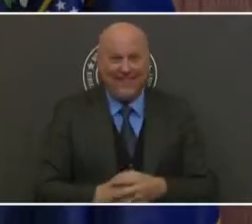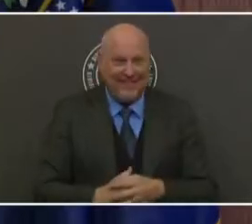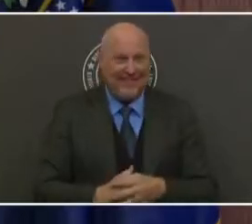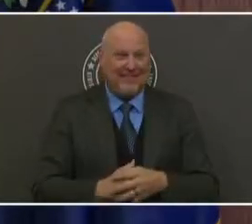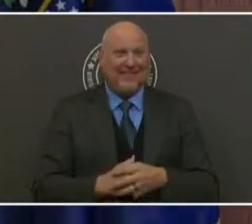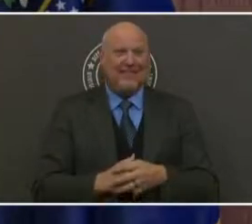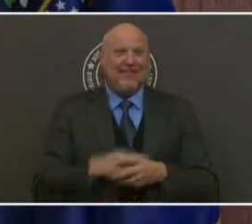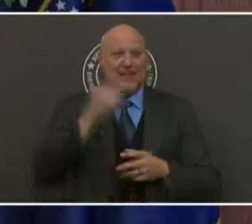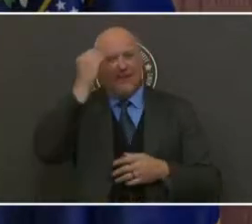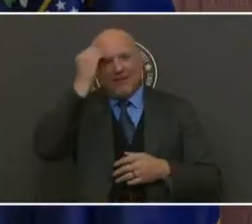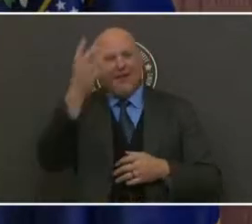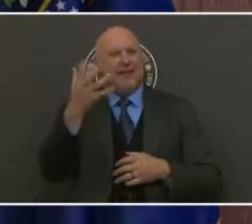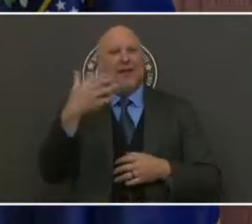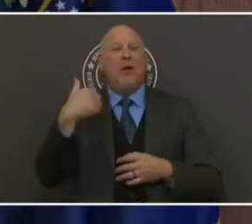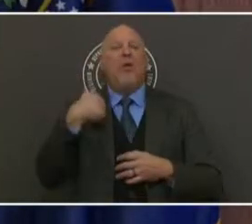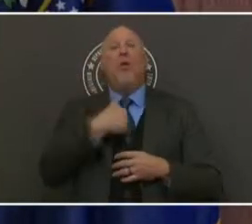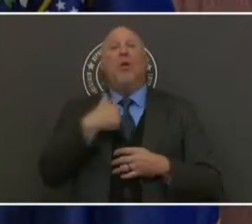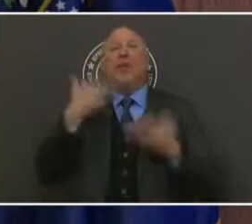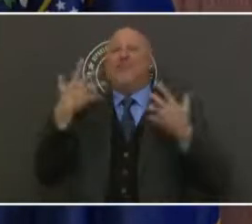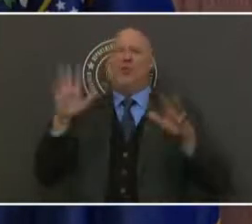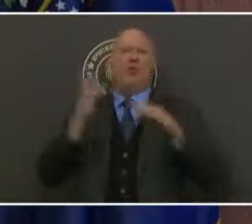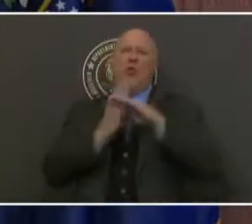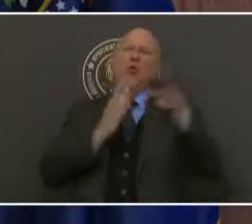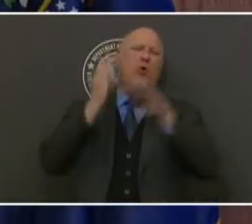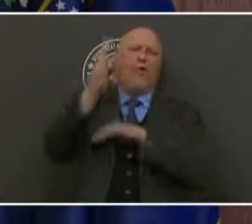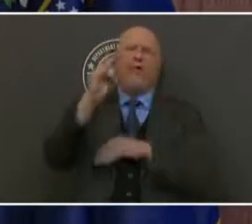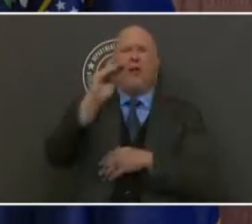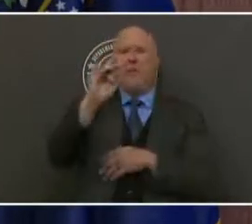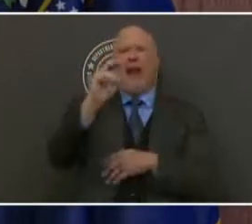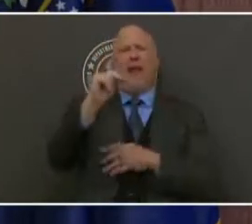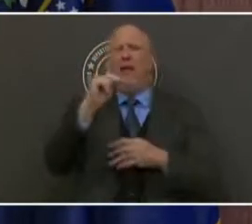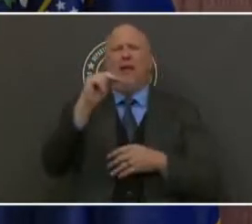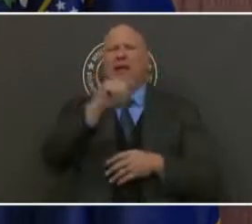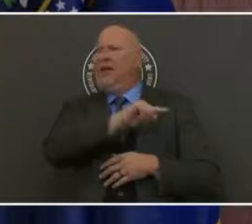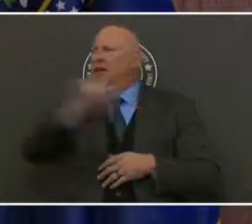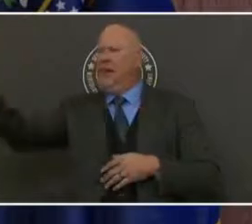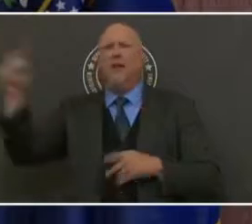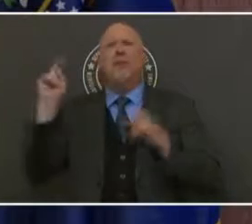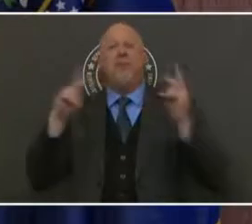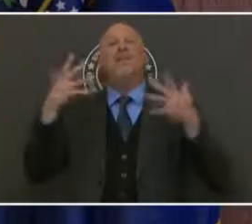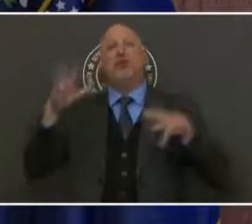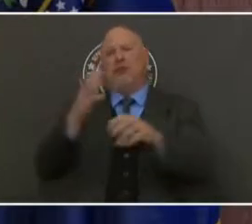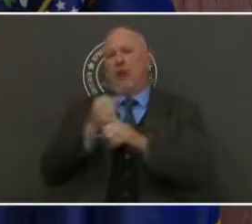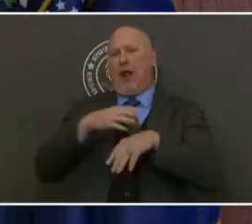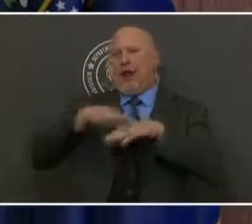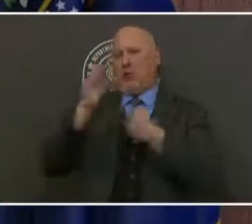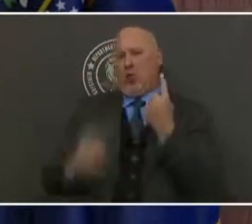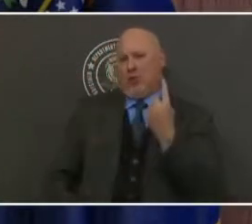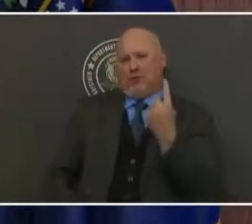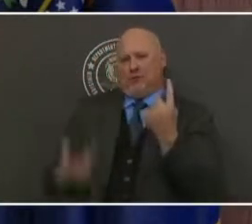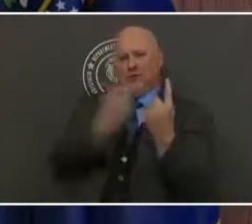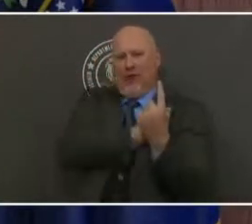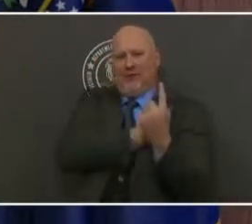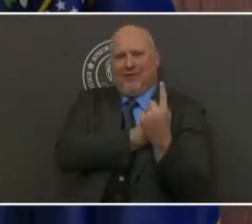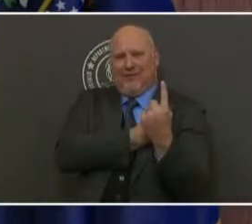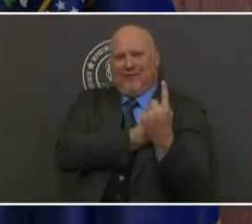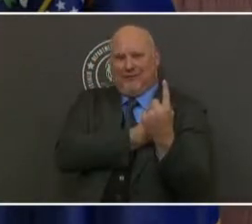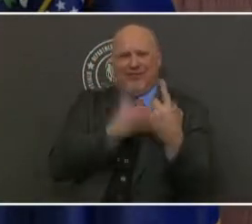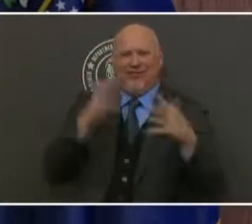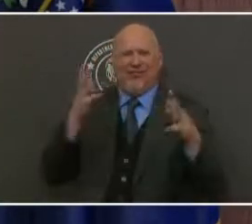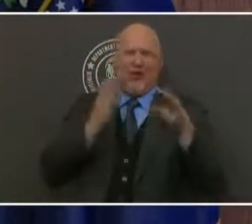ago today, our total doses administered was 1.6 million, first and second doses. So this is an increase